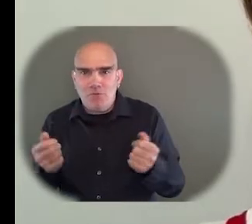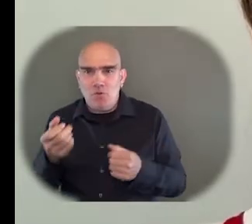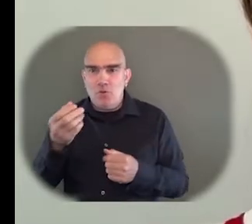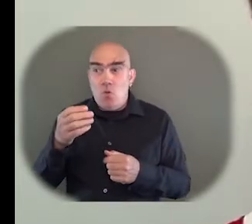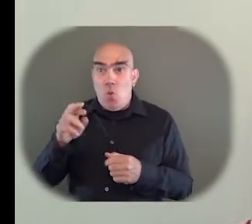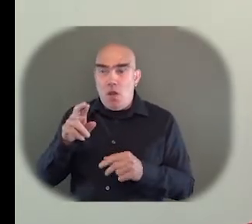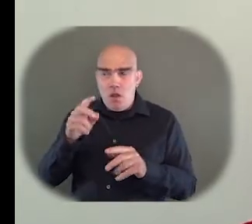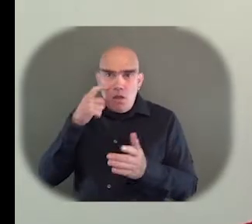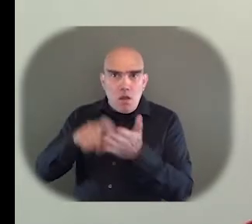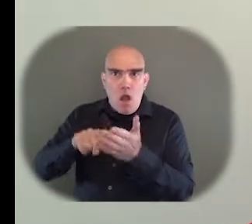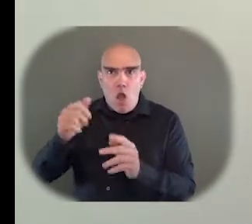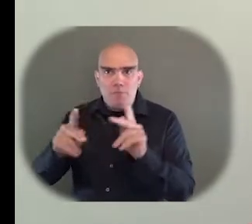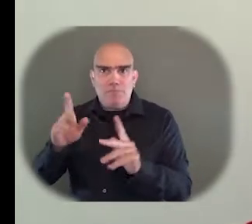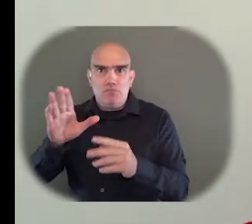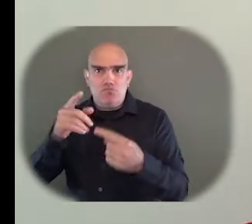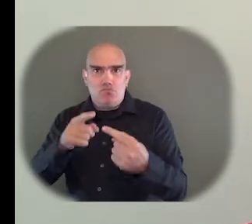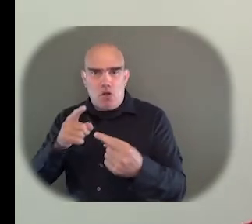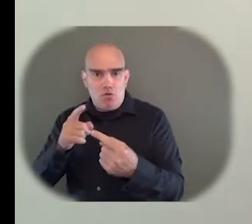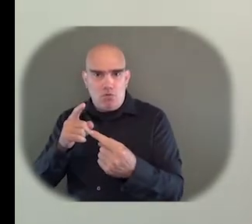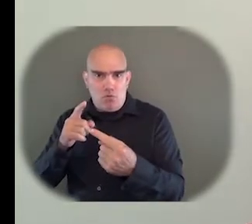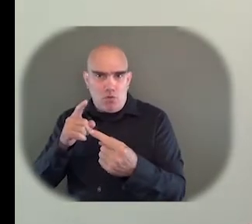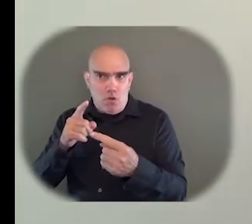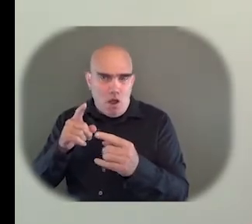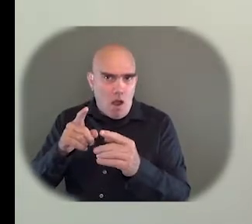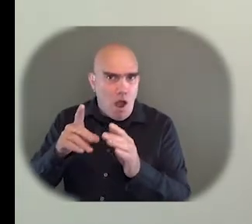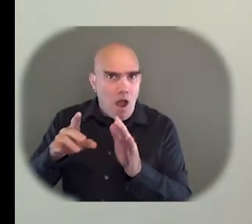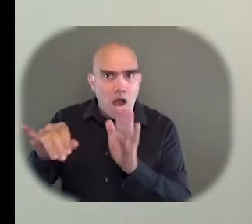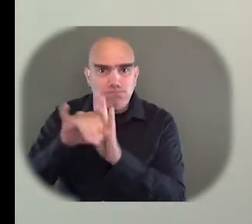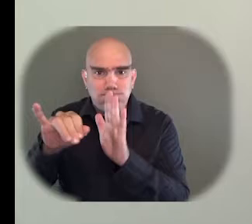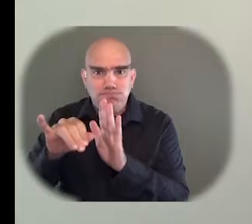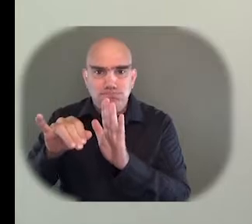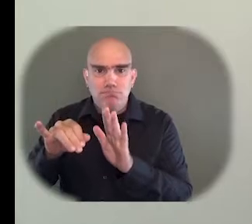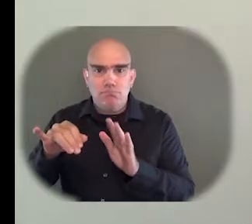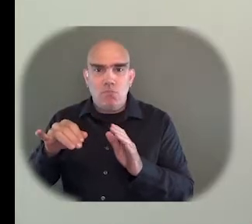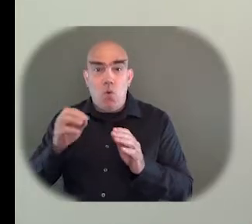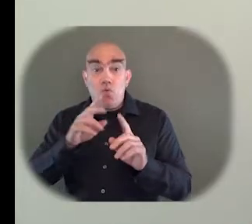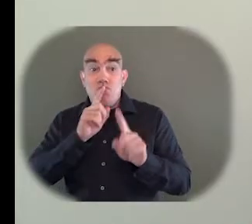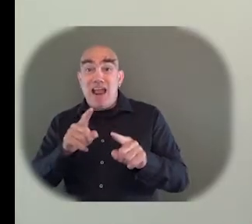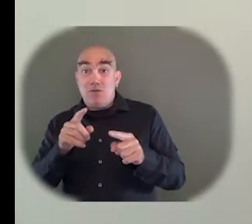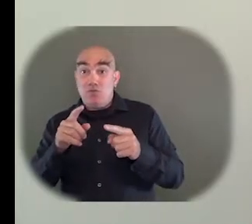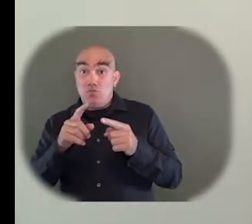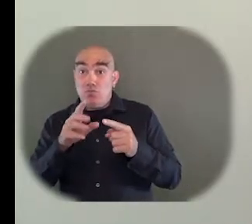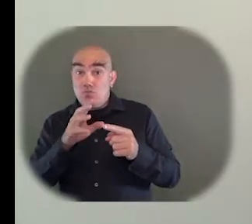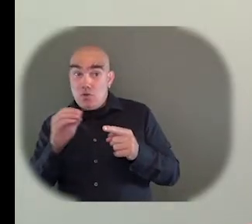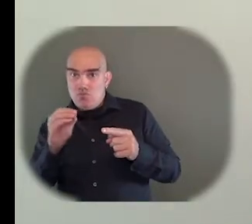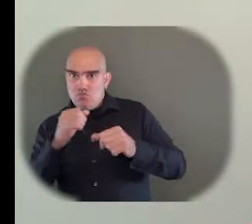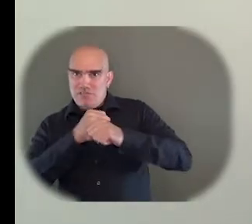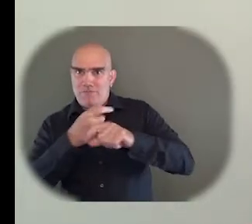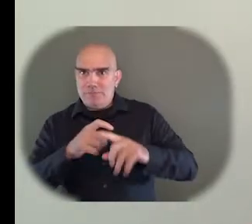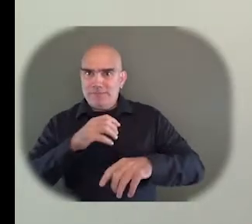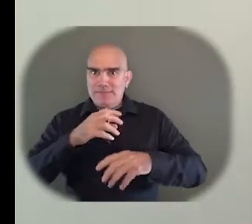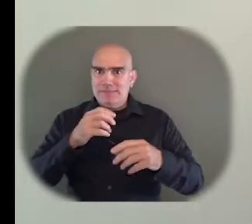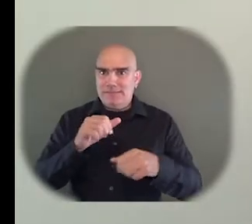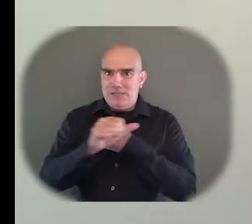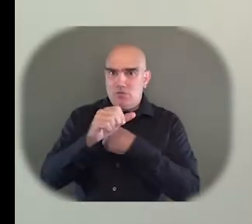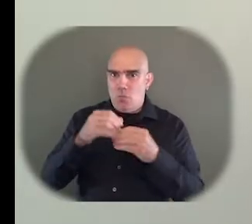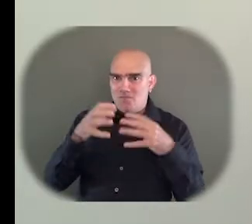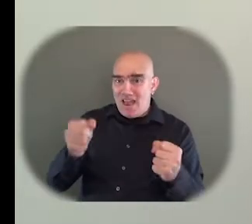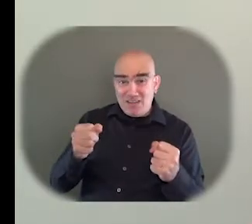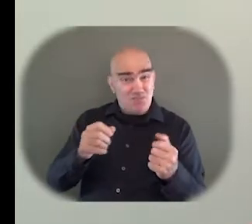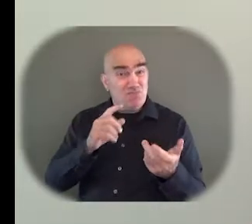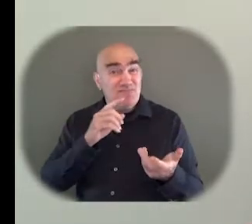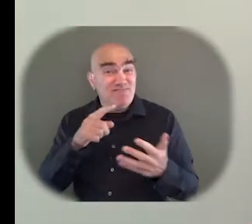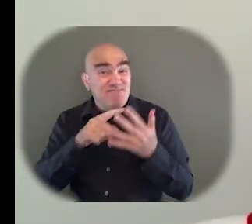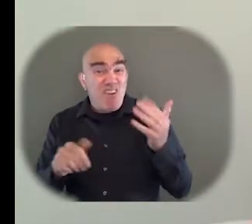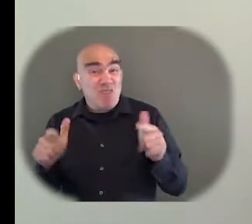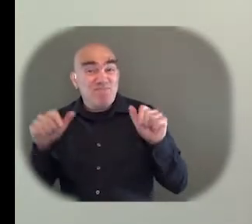faster to and protecting from danger, and more. People with anxiety and depression thrive in careers that are therapeutic